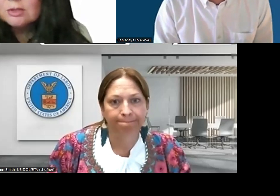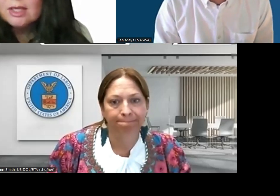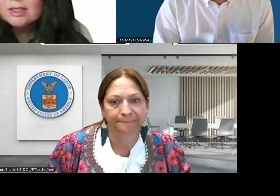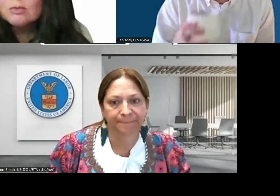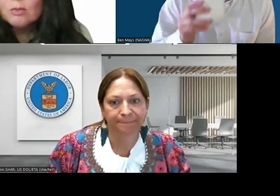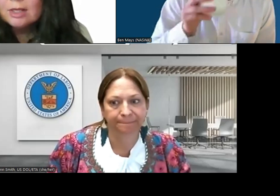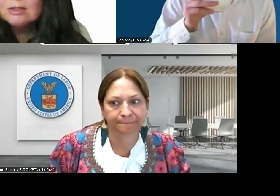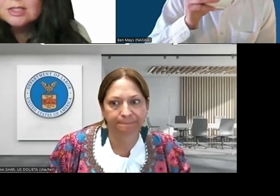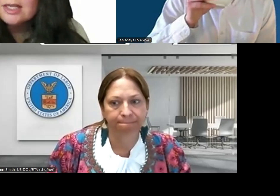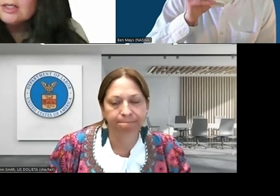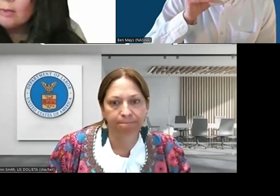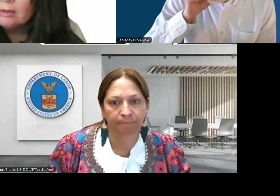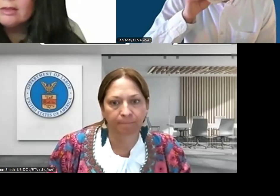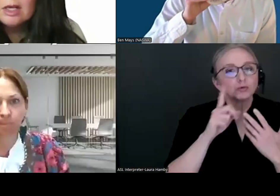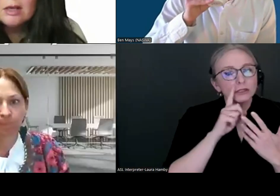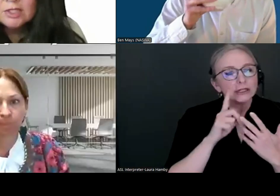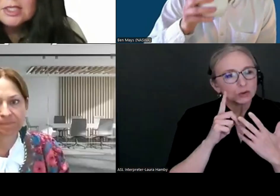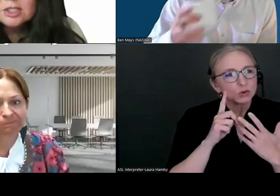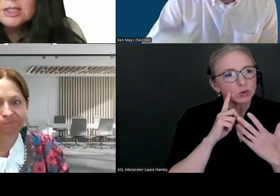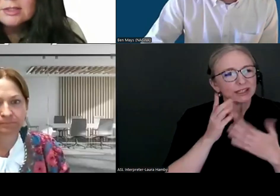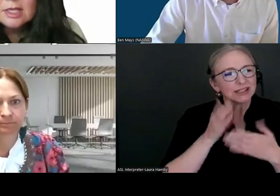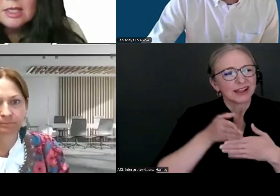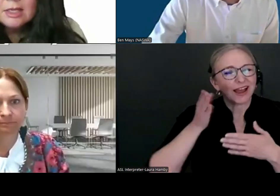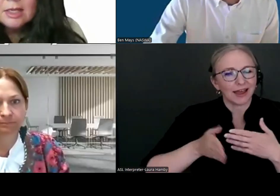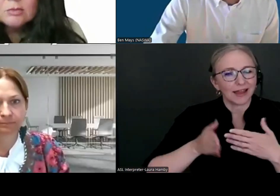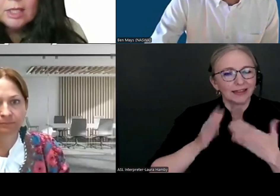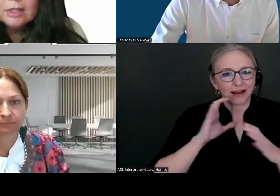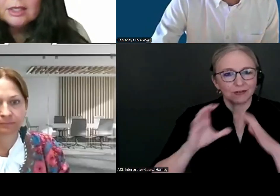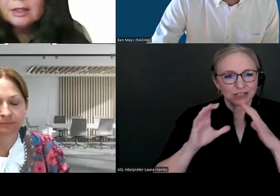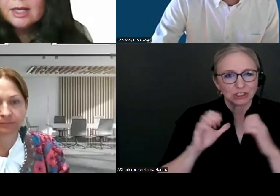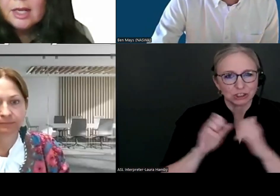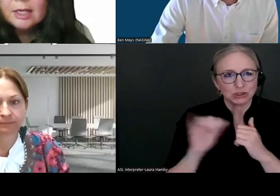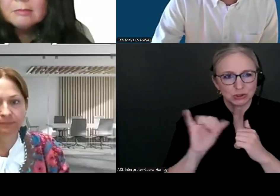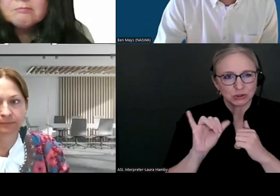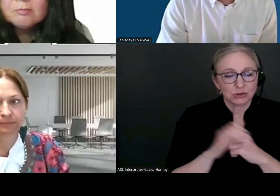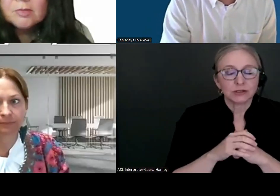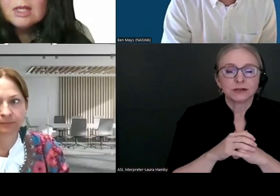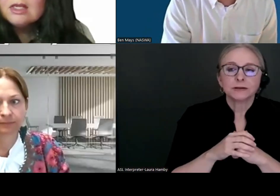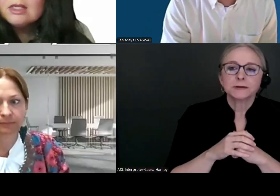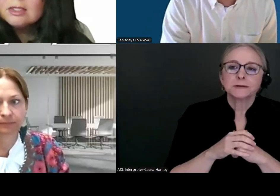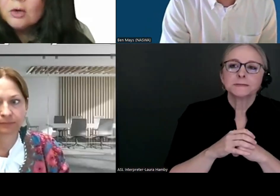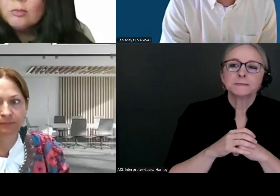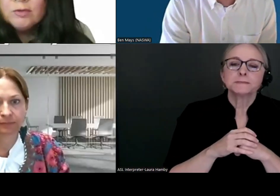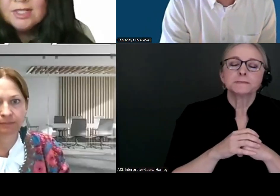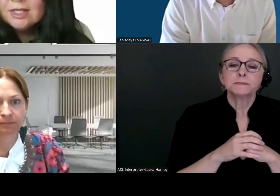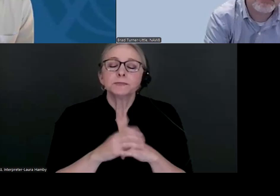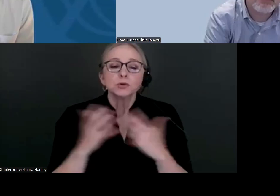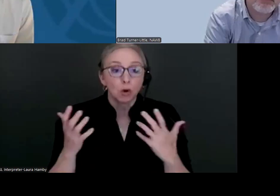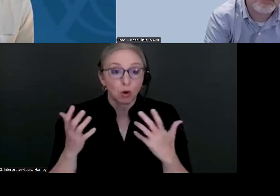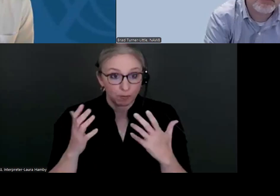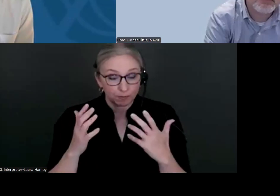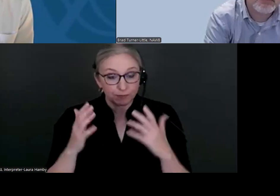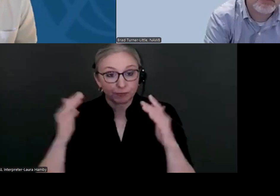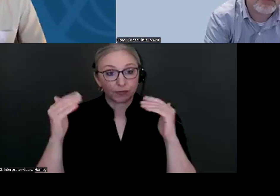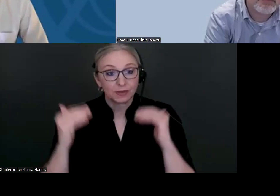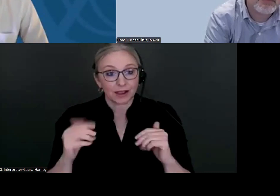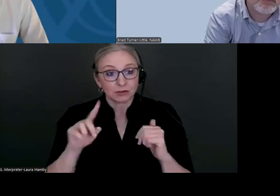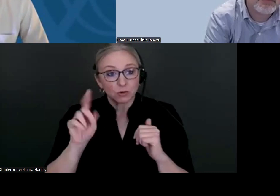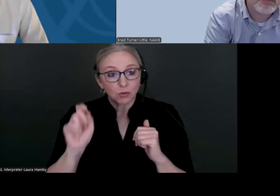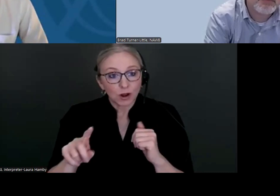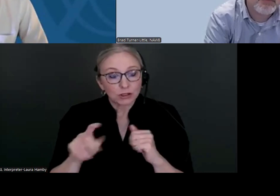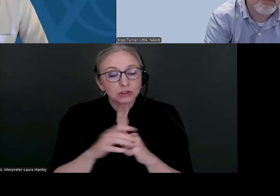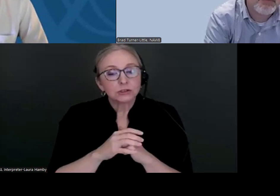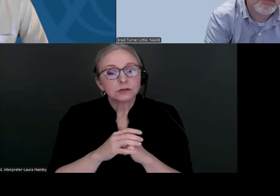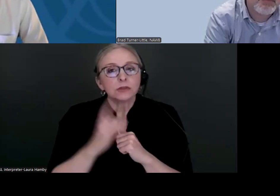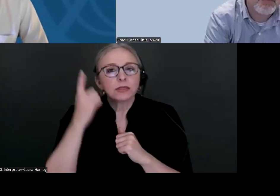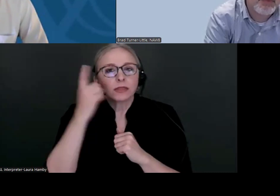to do that as well, just to kind of round out the conversation as well here. So moving to the next question, as we think